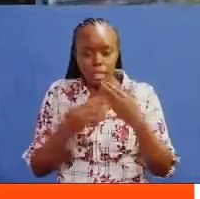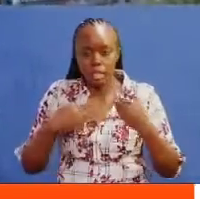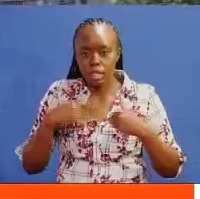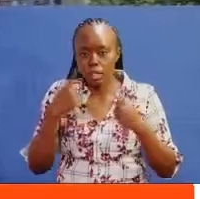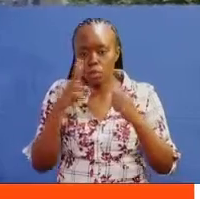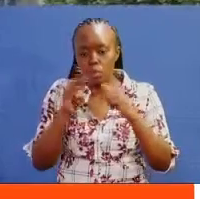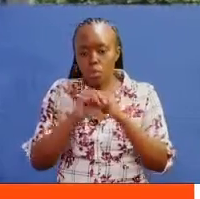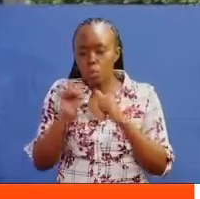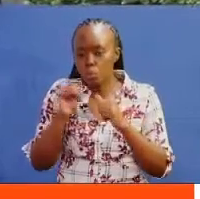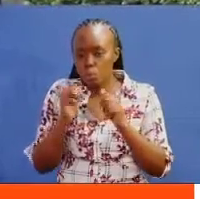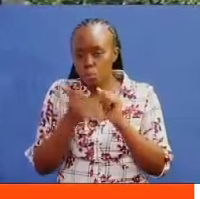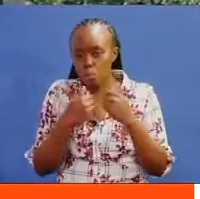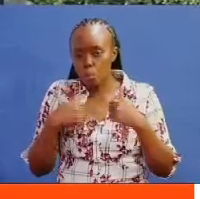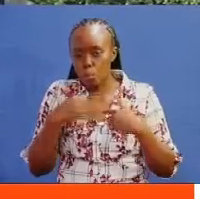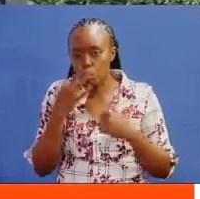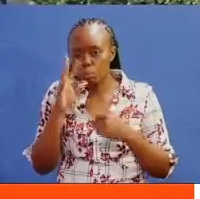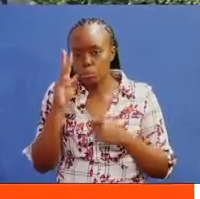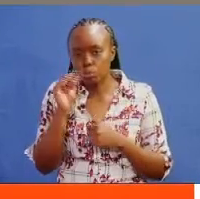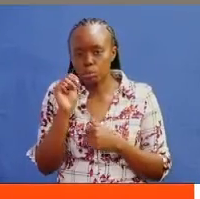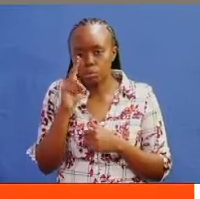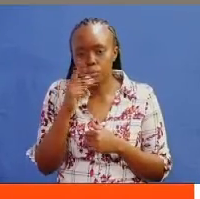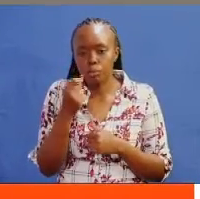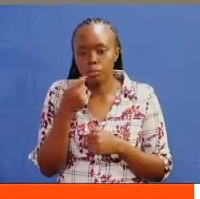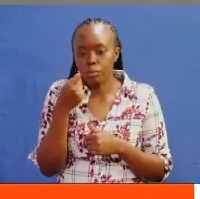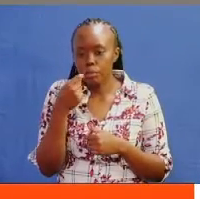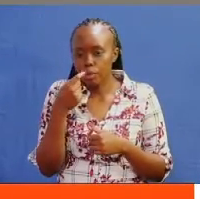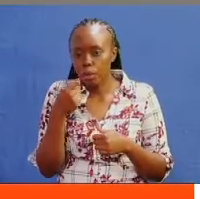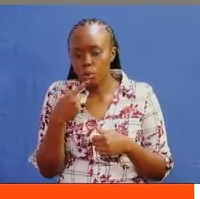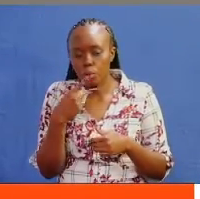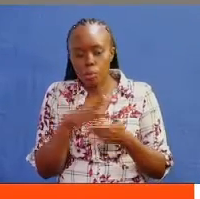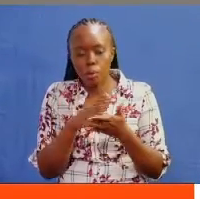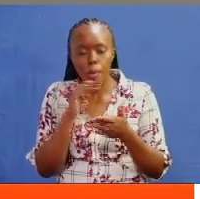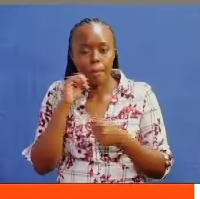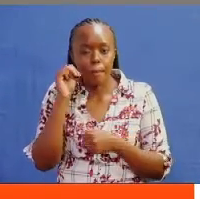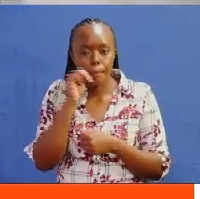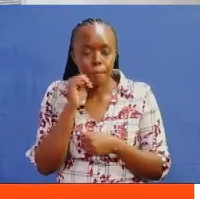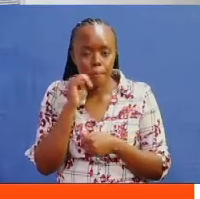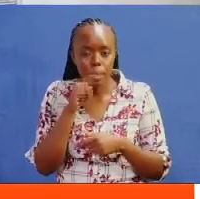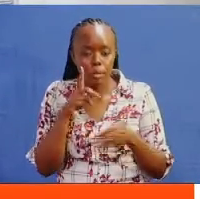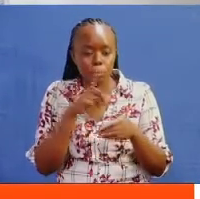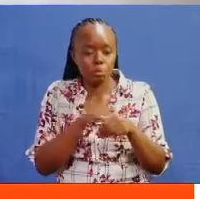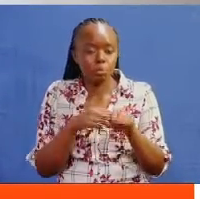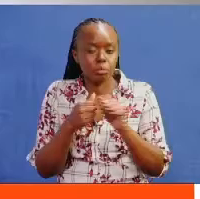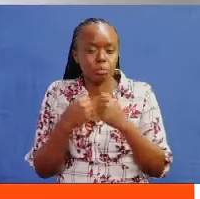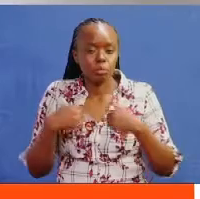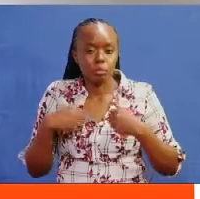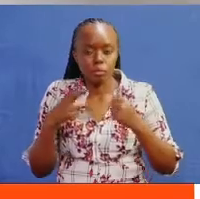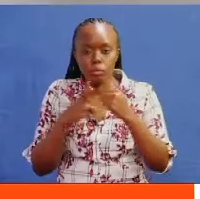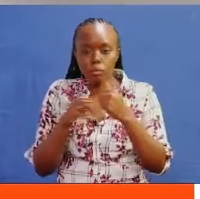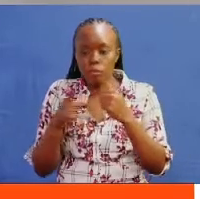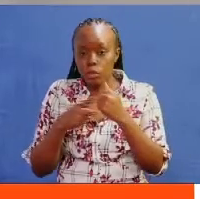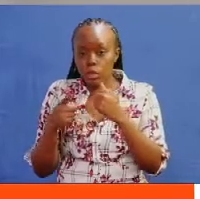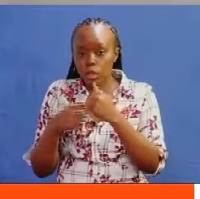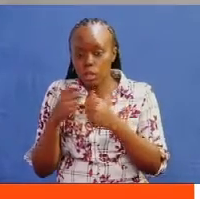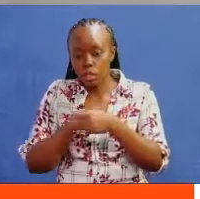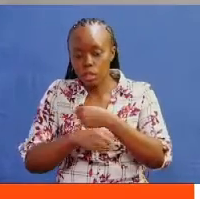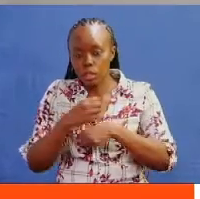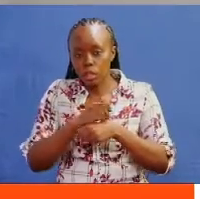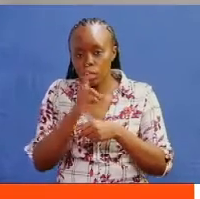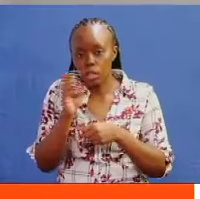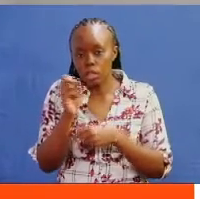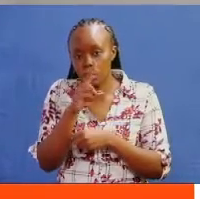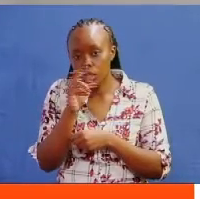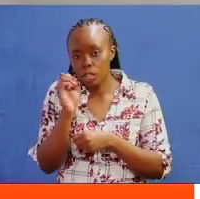doses of the AstraZeneca COVID-19 vaccine. As of 11th of July 2021, less